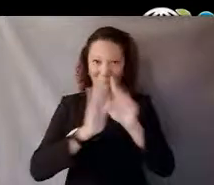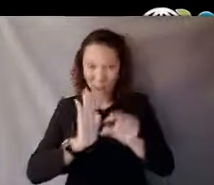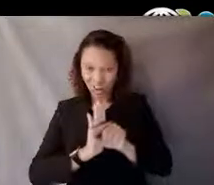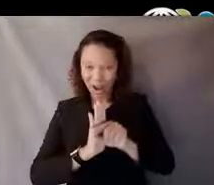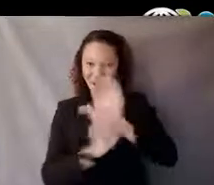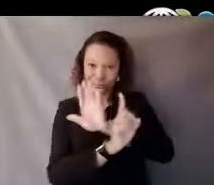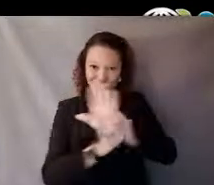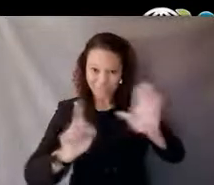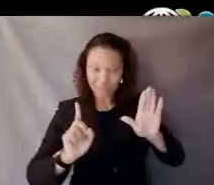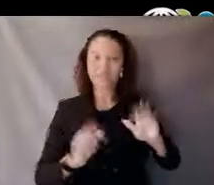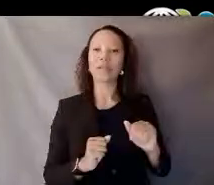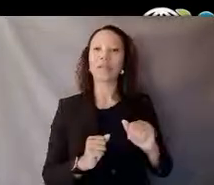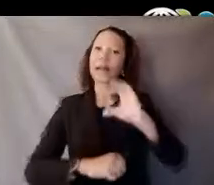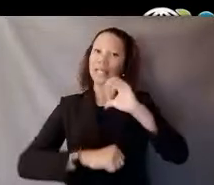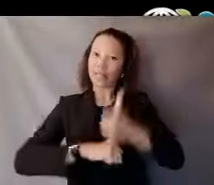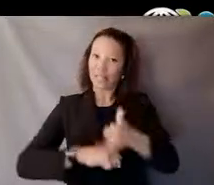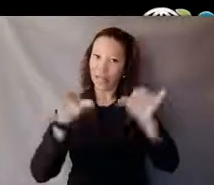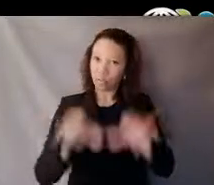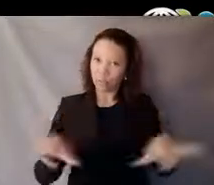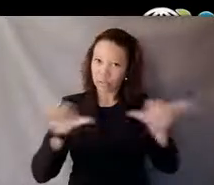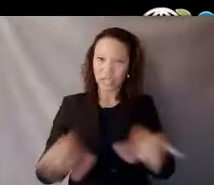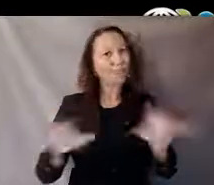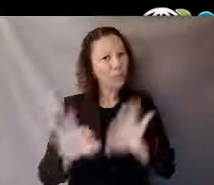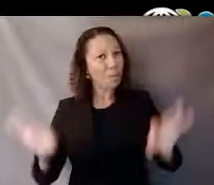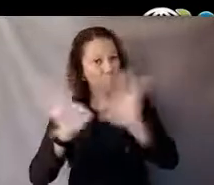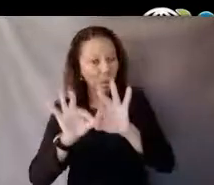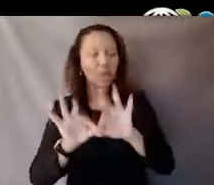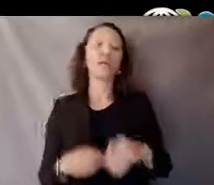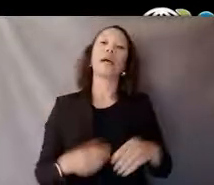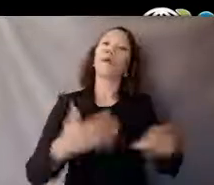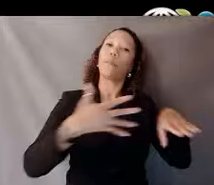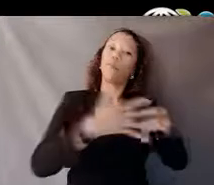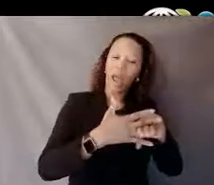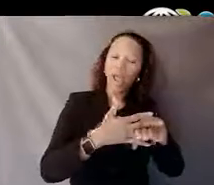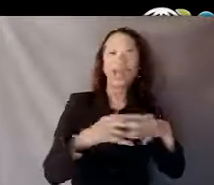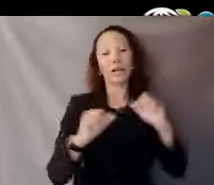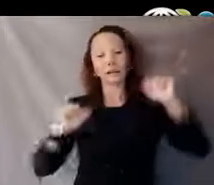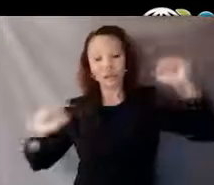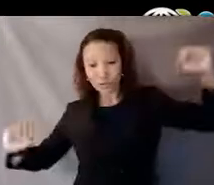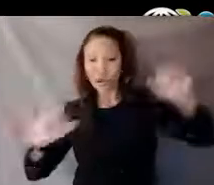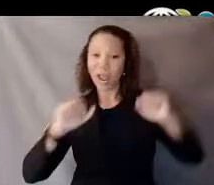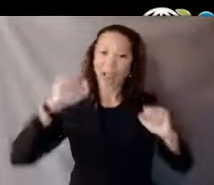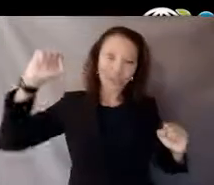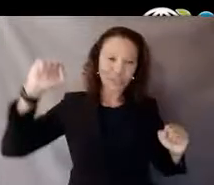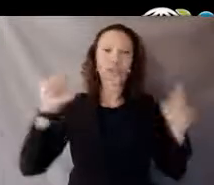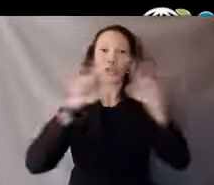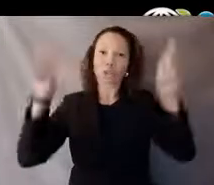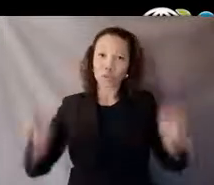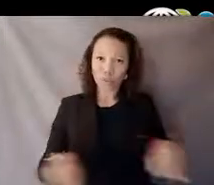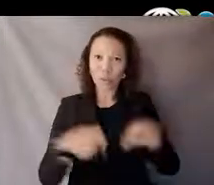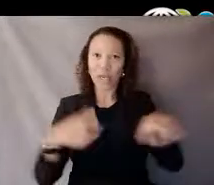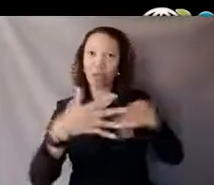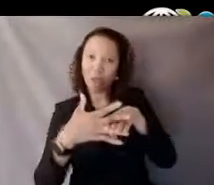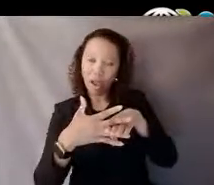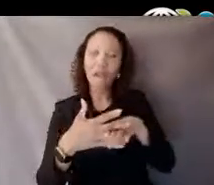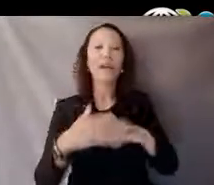set that routine. That's important, taking breaks, etc., stretching breaks, especially screen breaks,